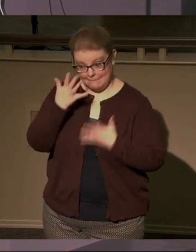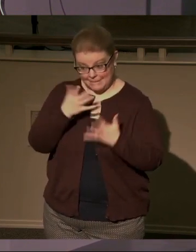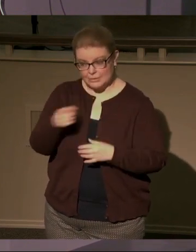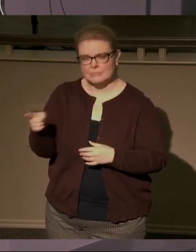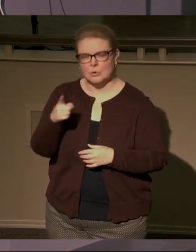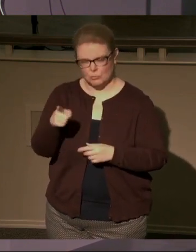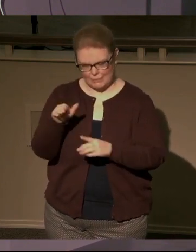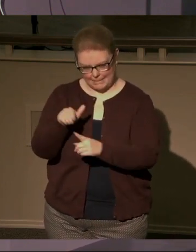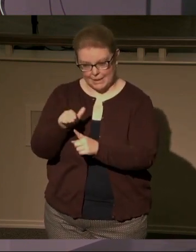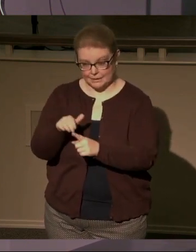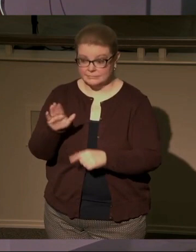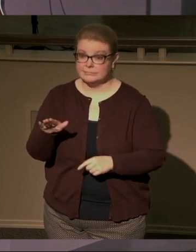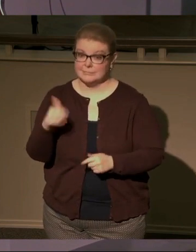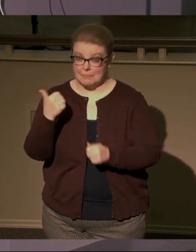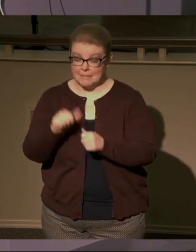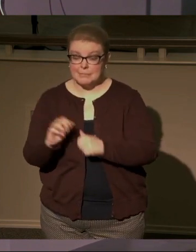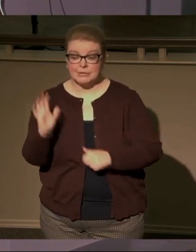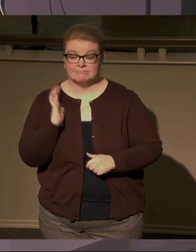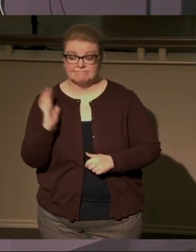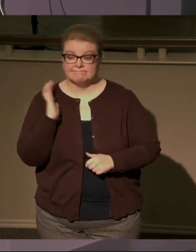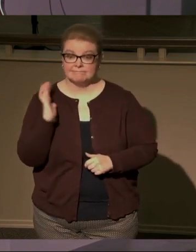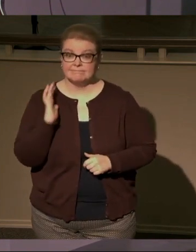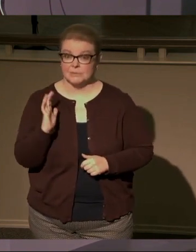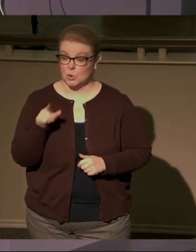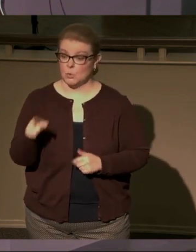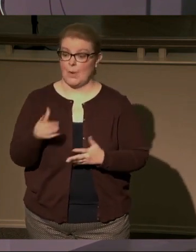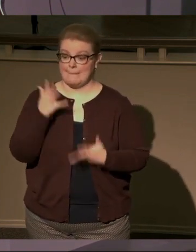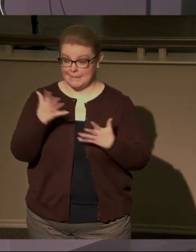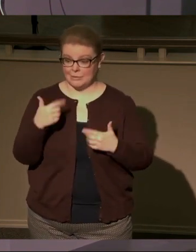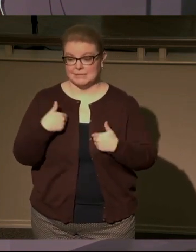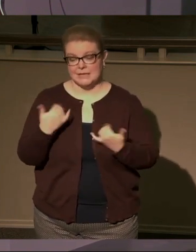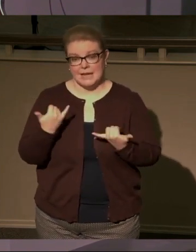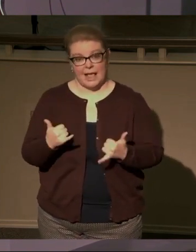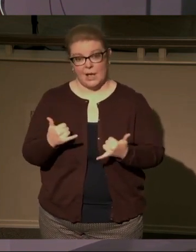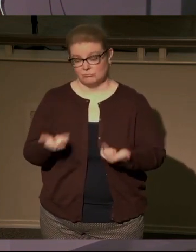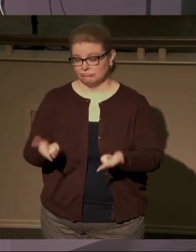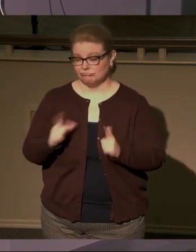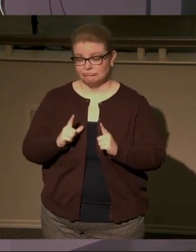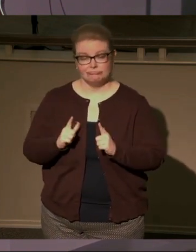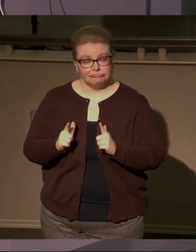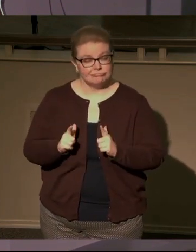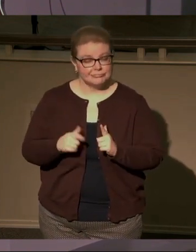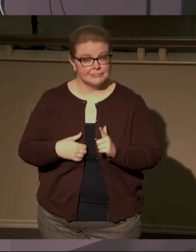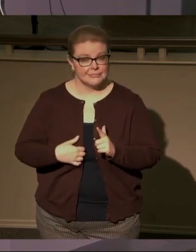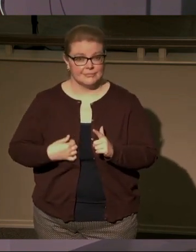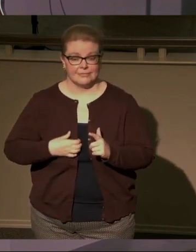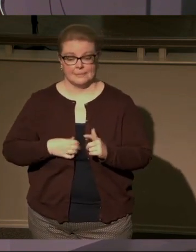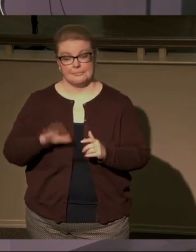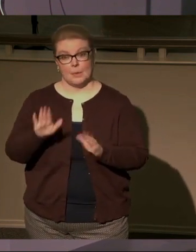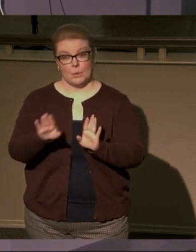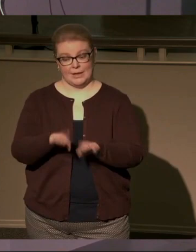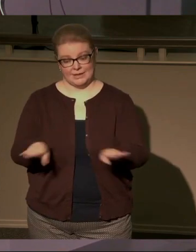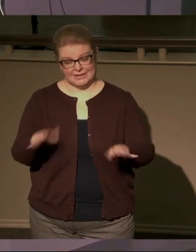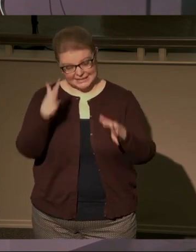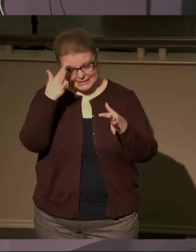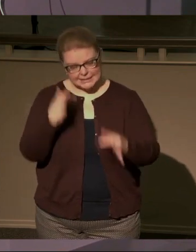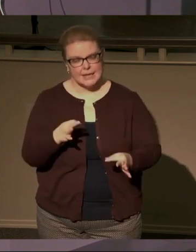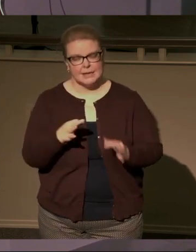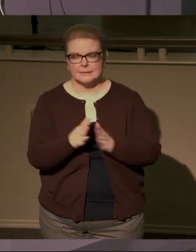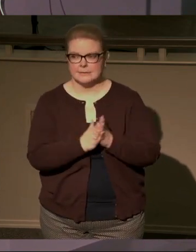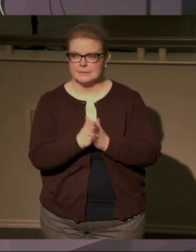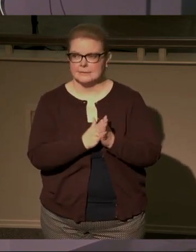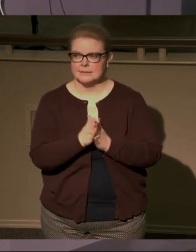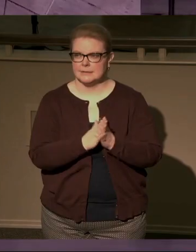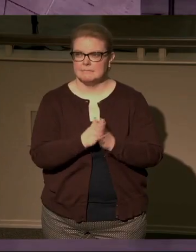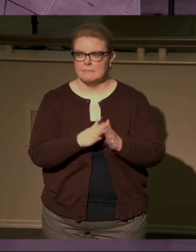them that there was a day when the shoe was on the other foot. And so your kid decides that they're going to